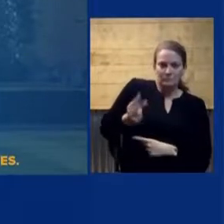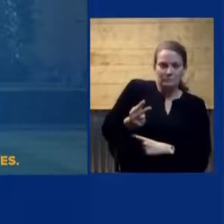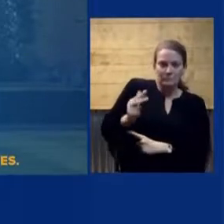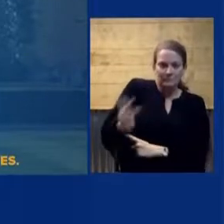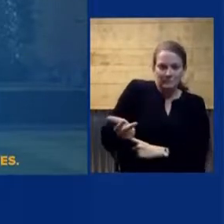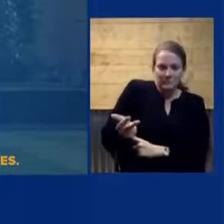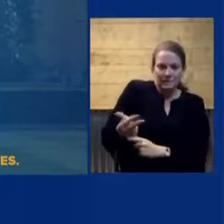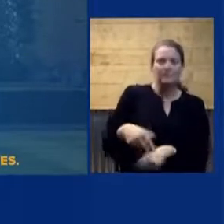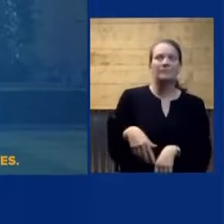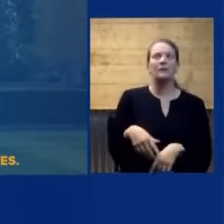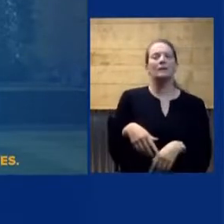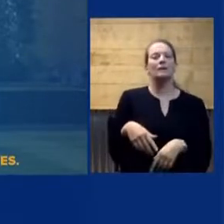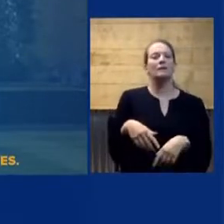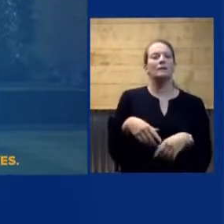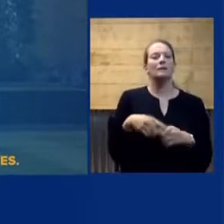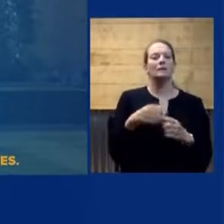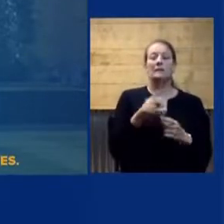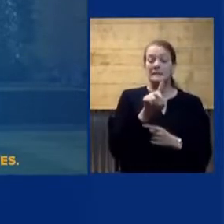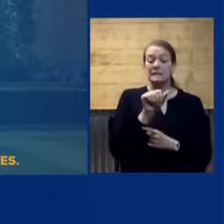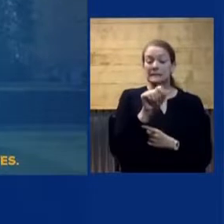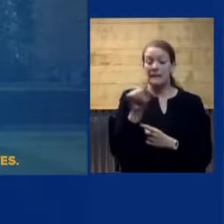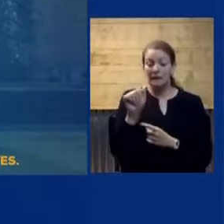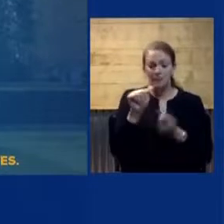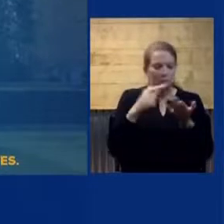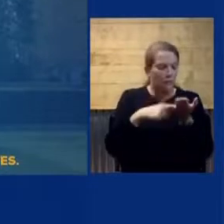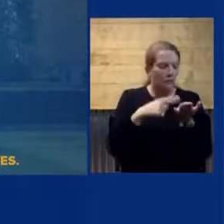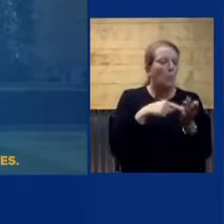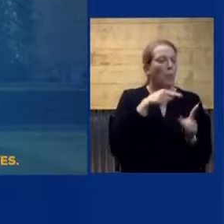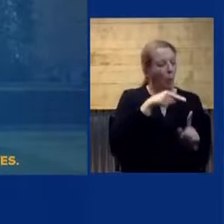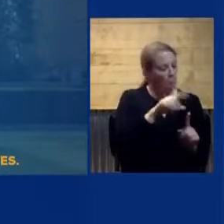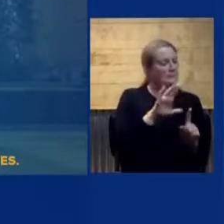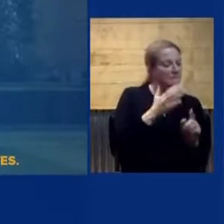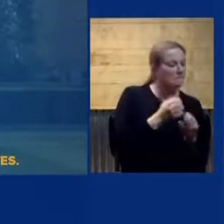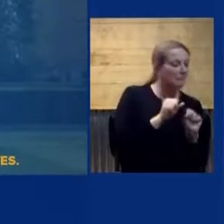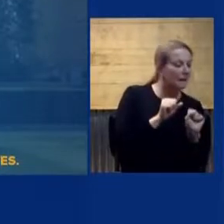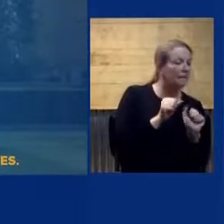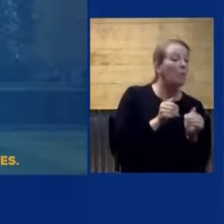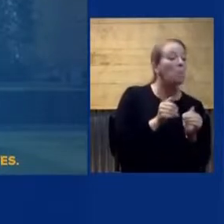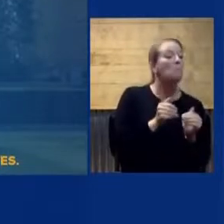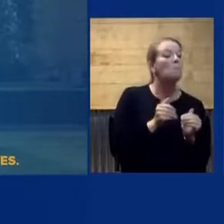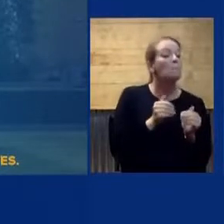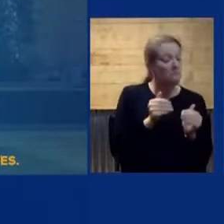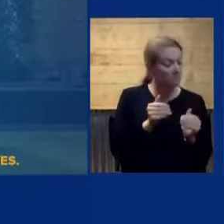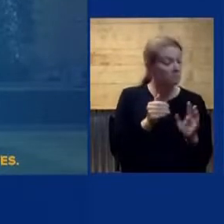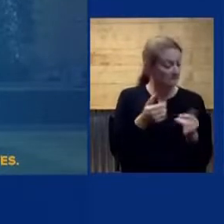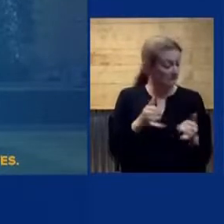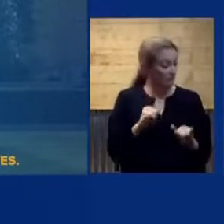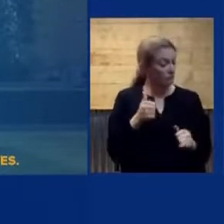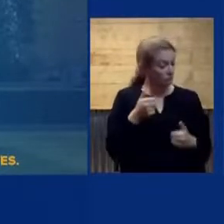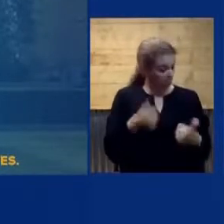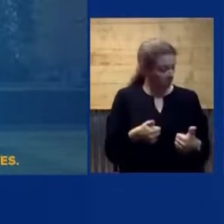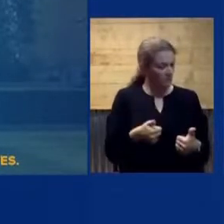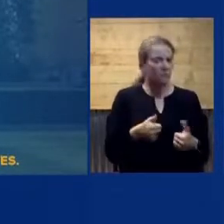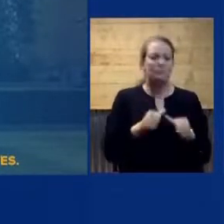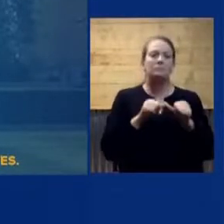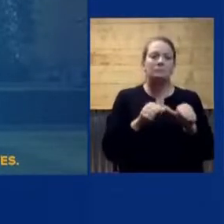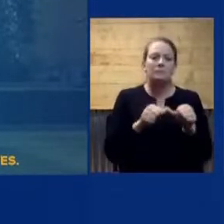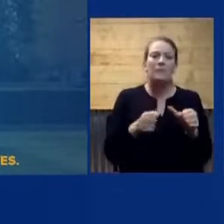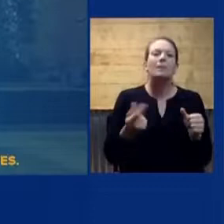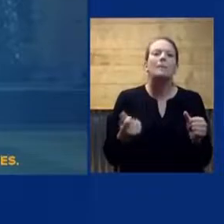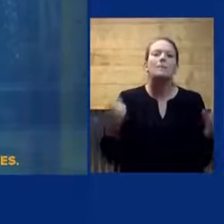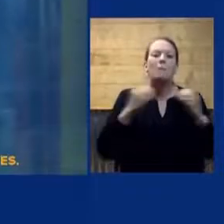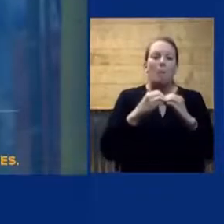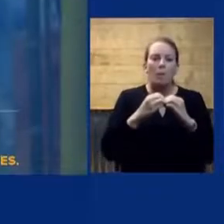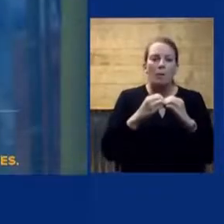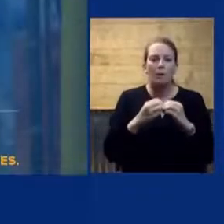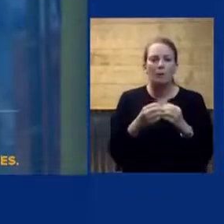little bit more, do the calibration. And we talked about masks. New York State, first state in the United States